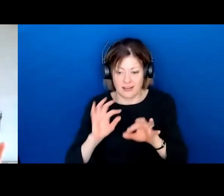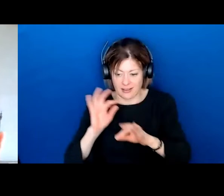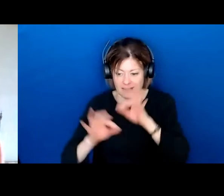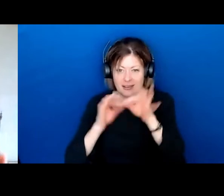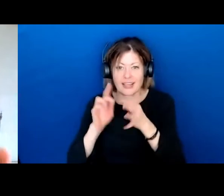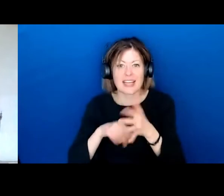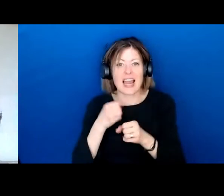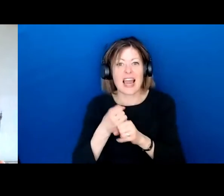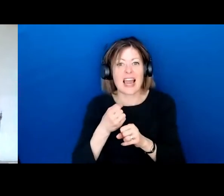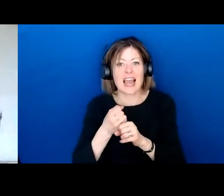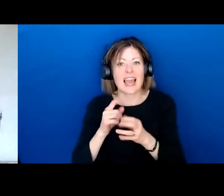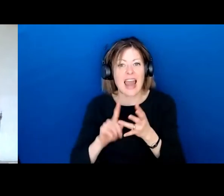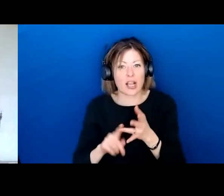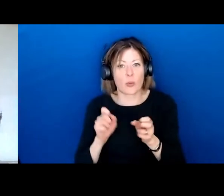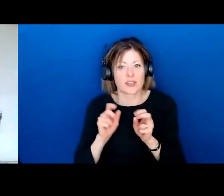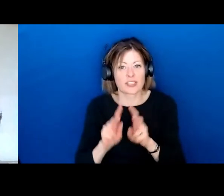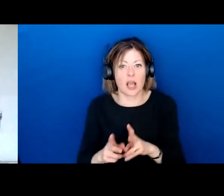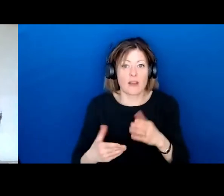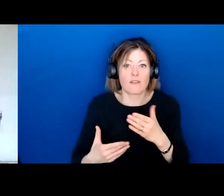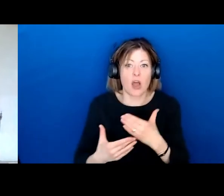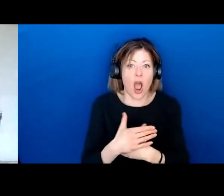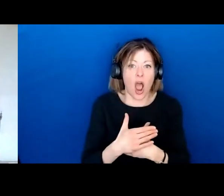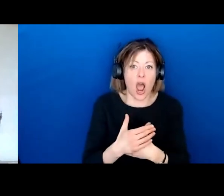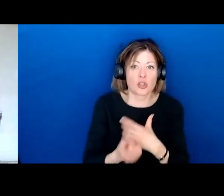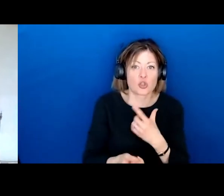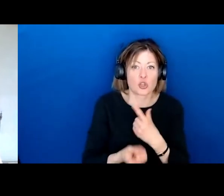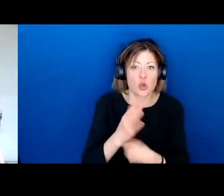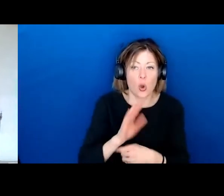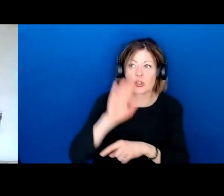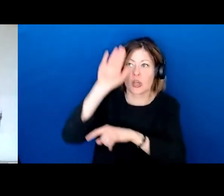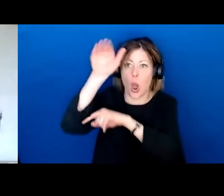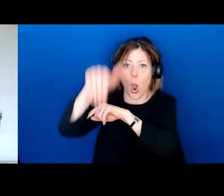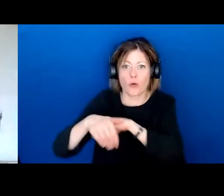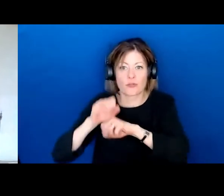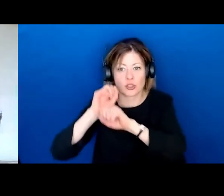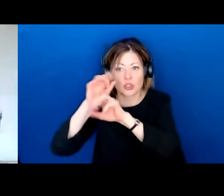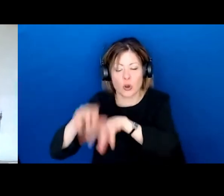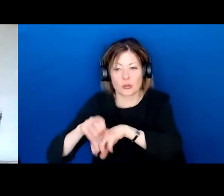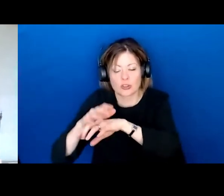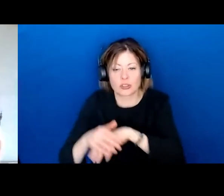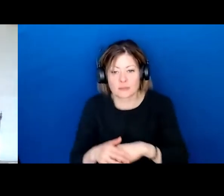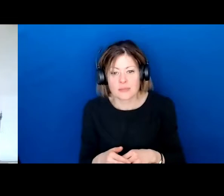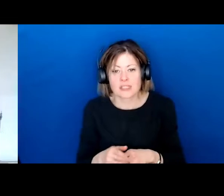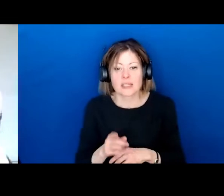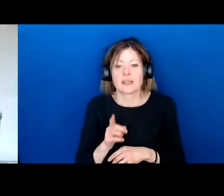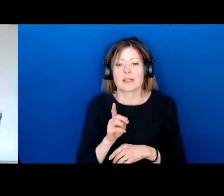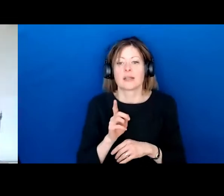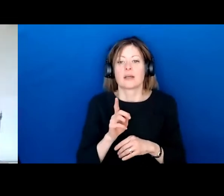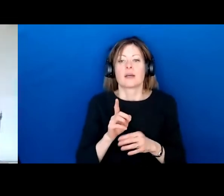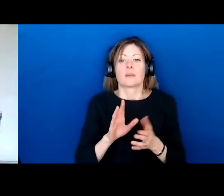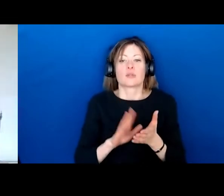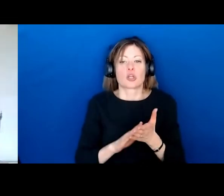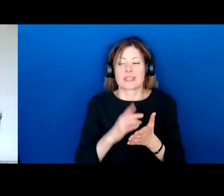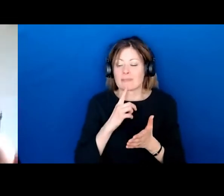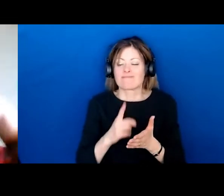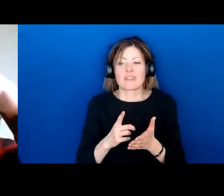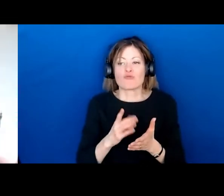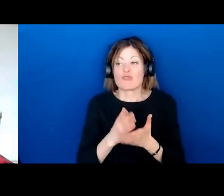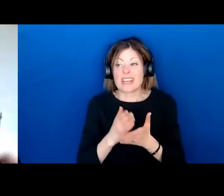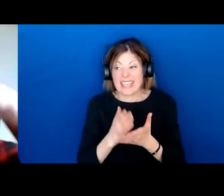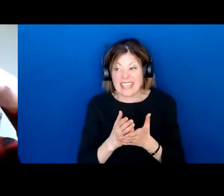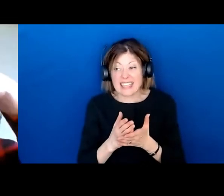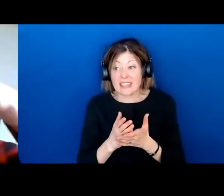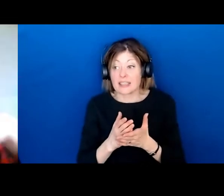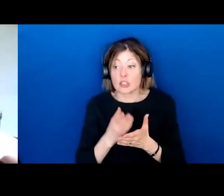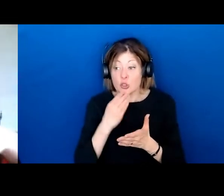but in that it doesn't transport the water. No, it does. It's weird. It just turns the machinery inside, and